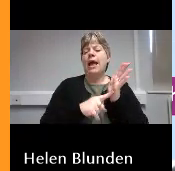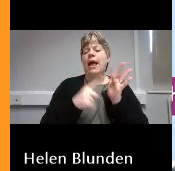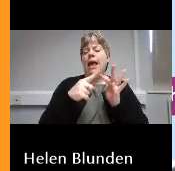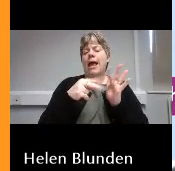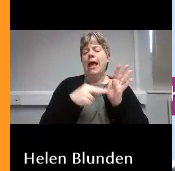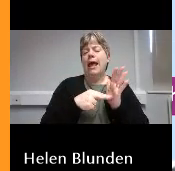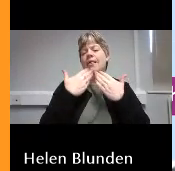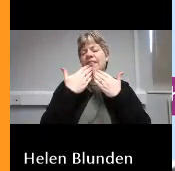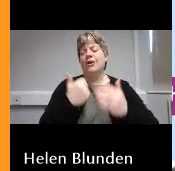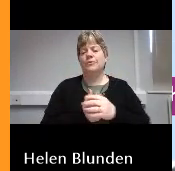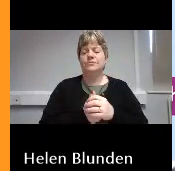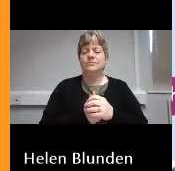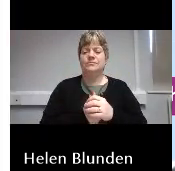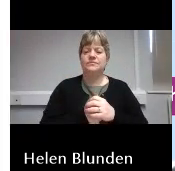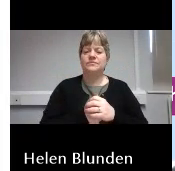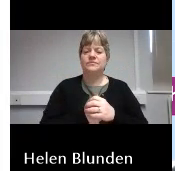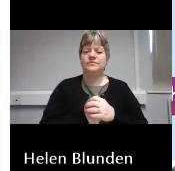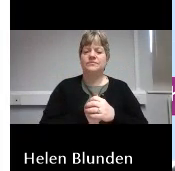everybody.